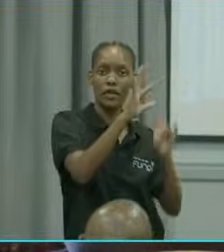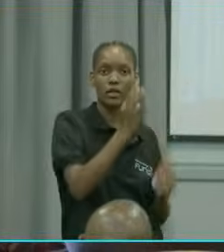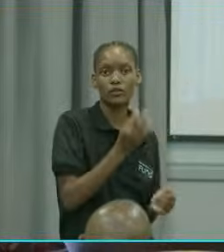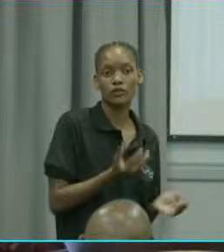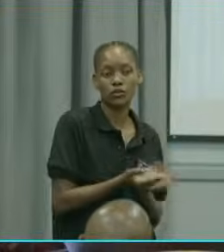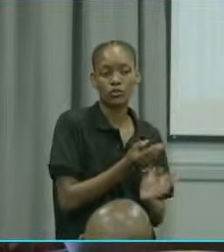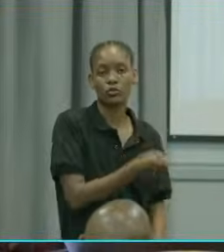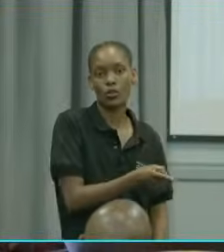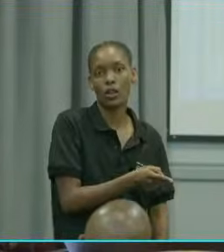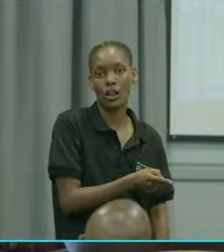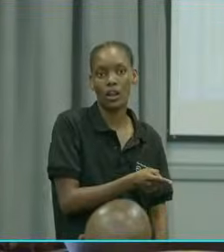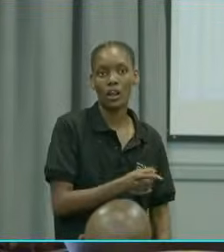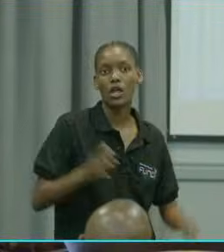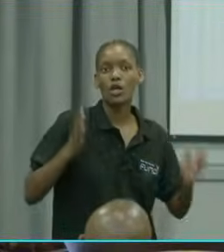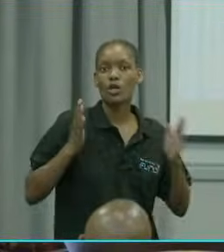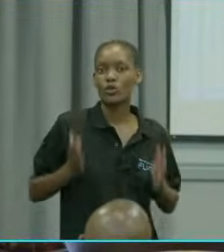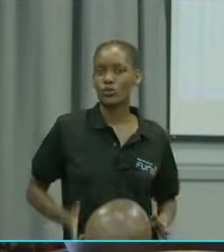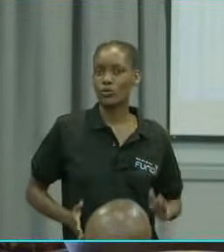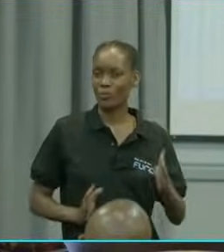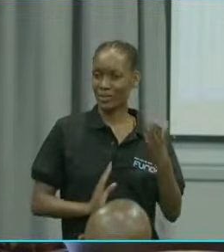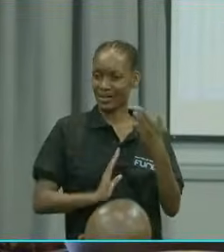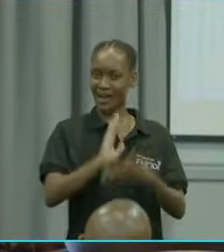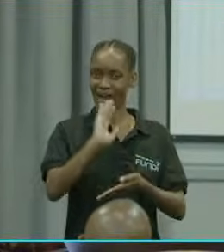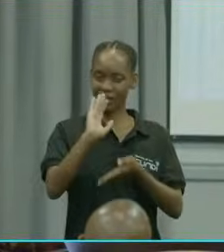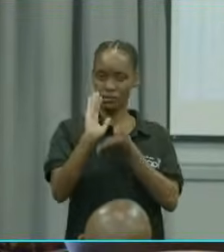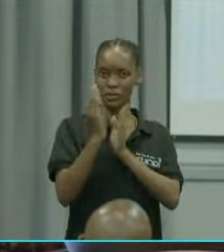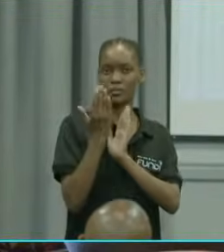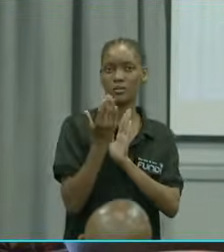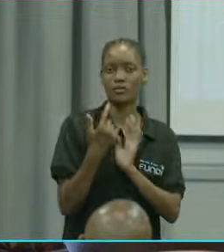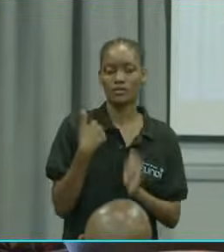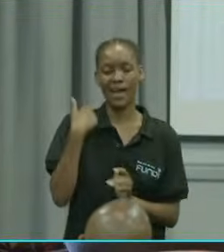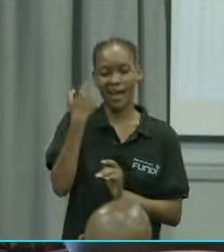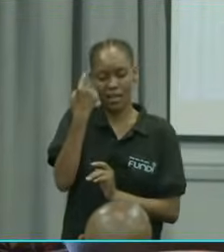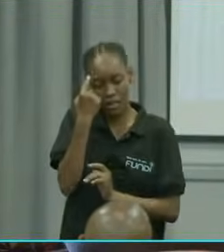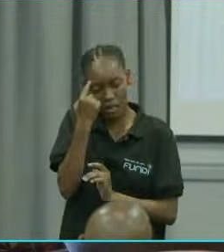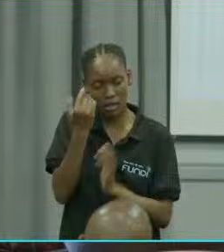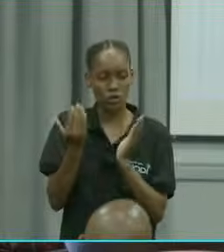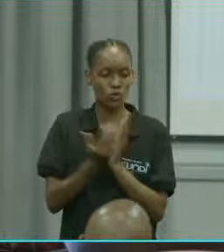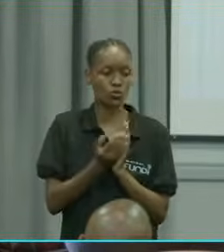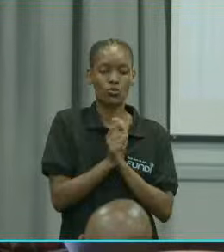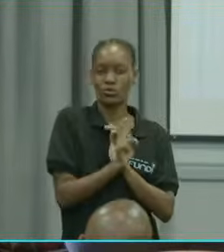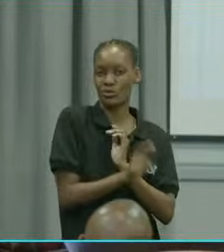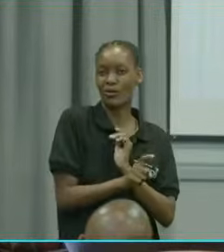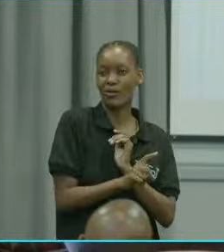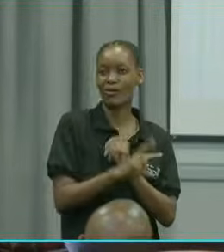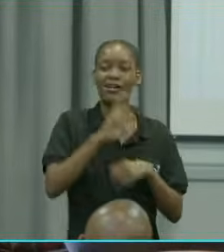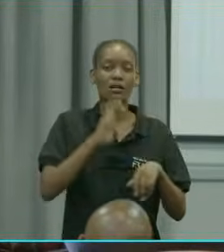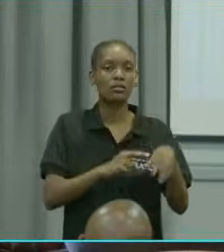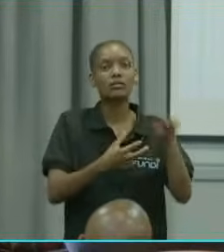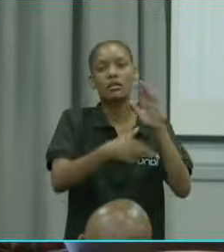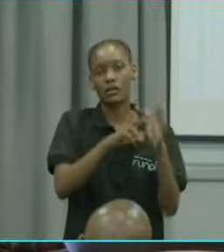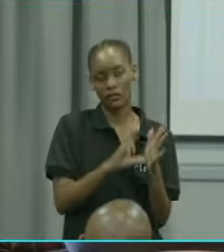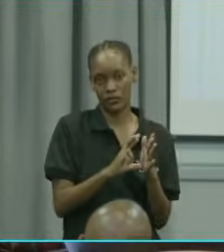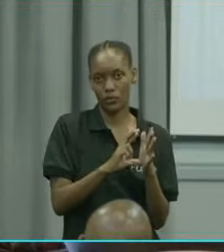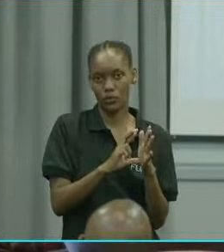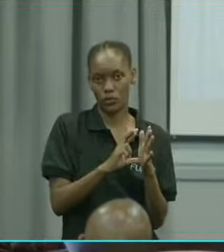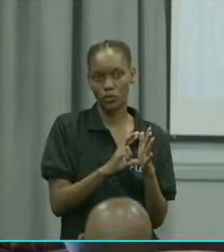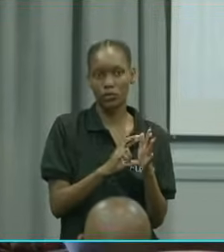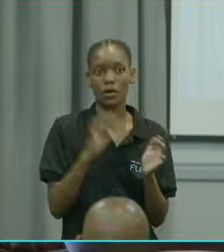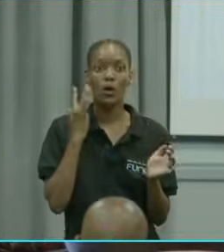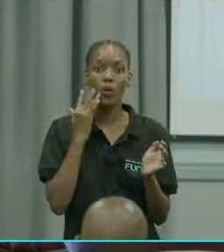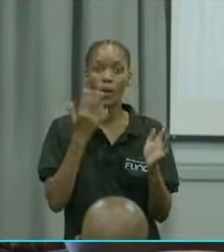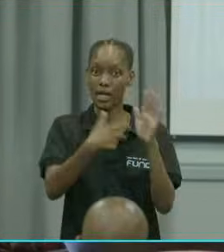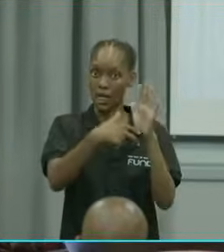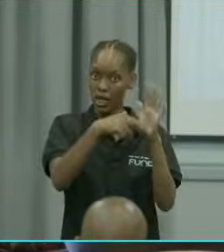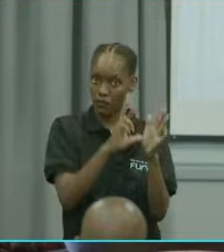perspective or a human rights approach, I think such schools also need a review, and that when the review is